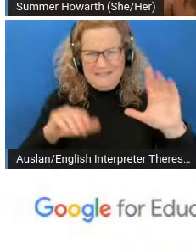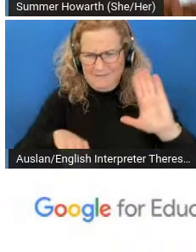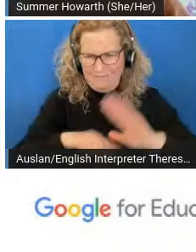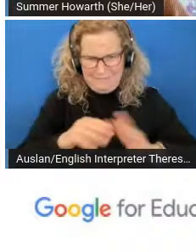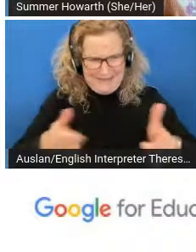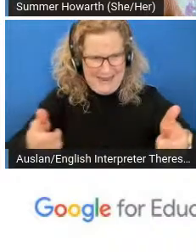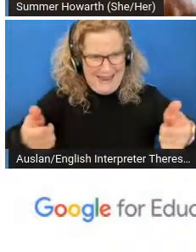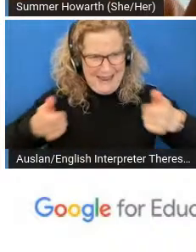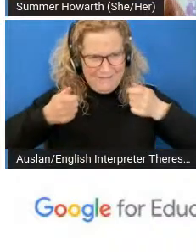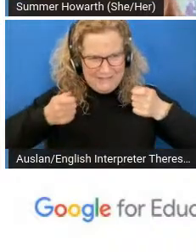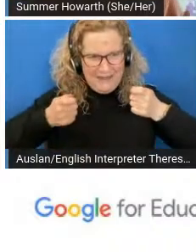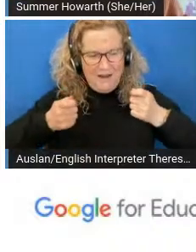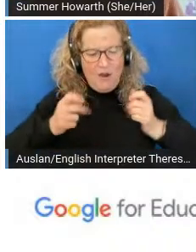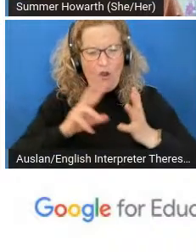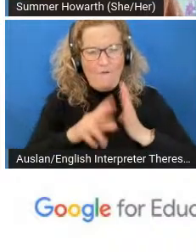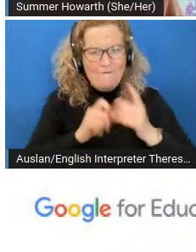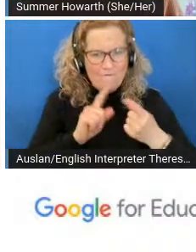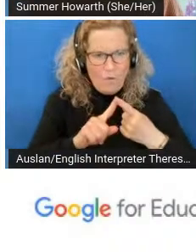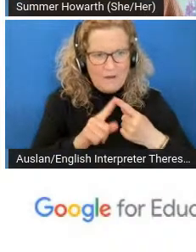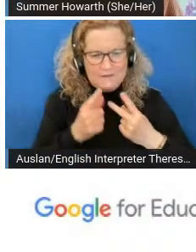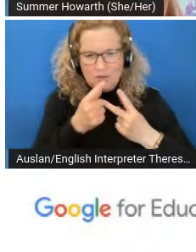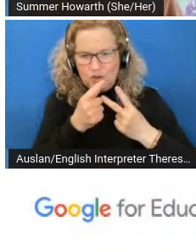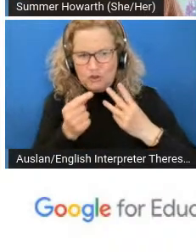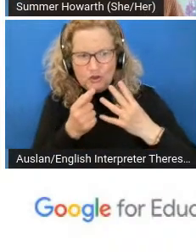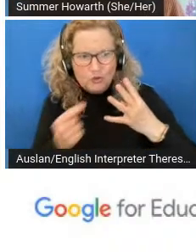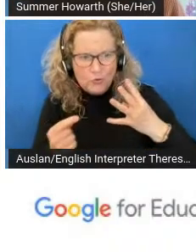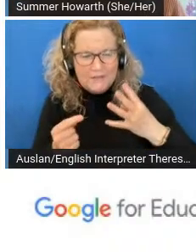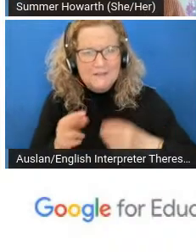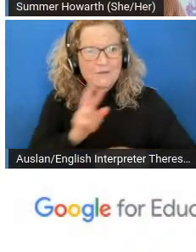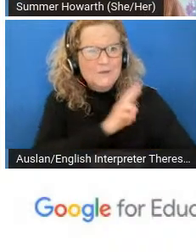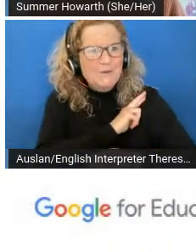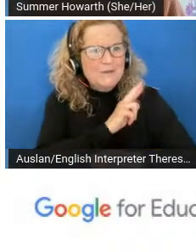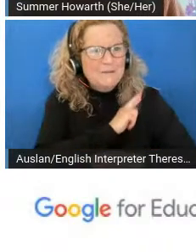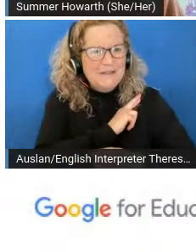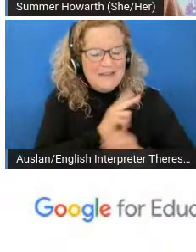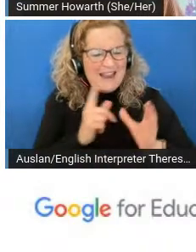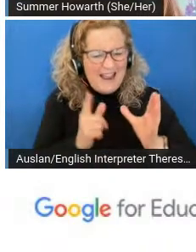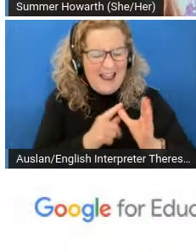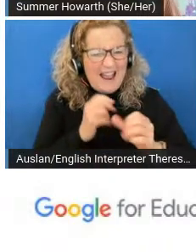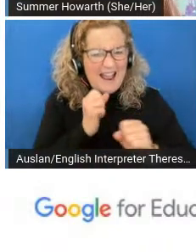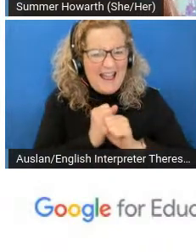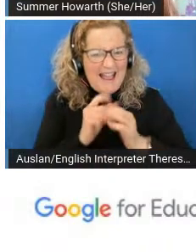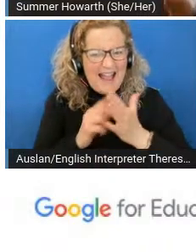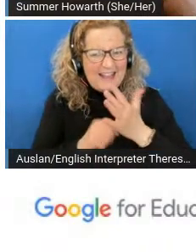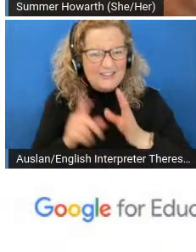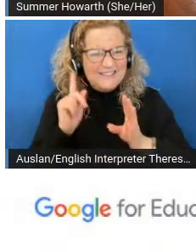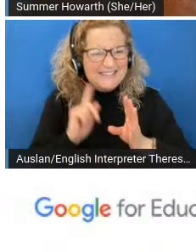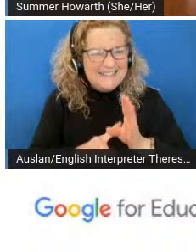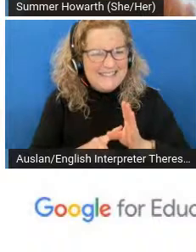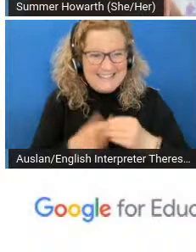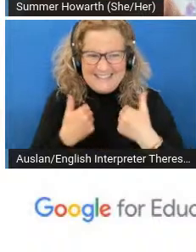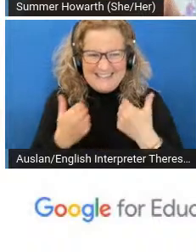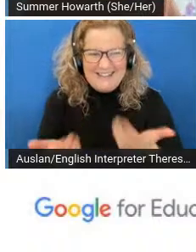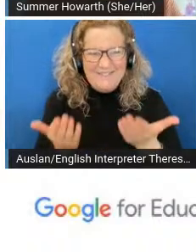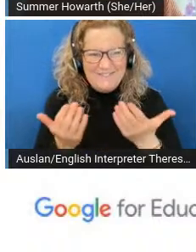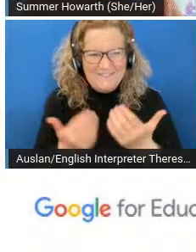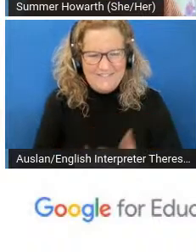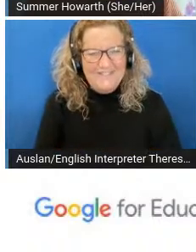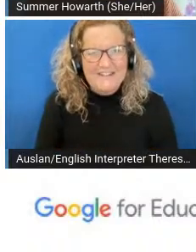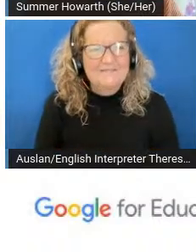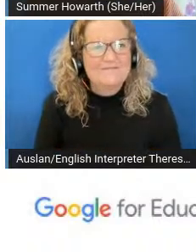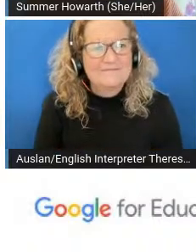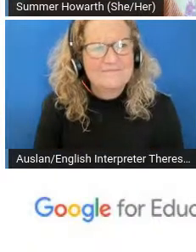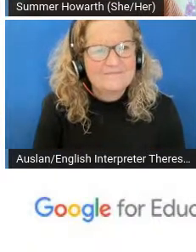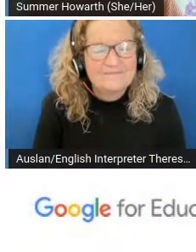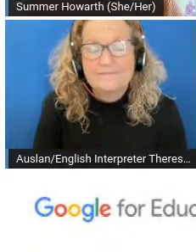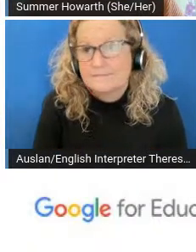voice, choice, responsibility, 100%. agency through empowerment. So one of the things that we do all of the